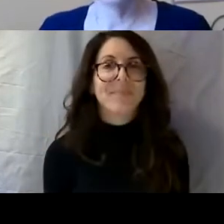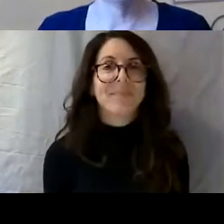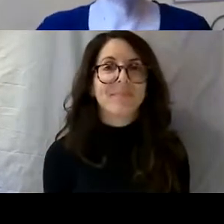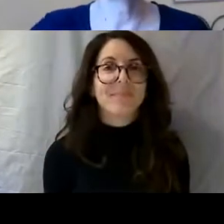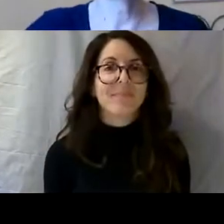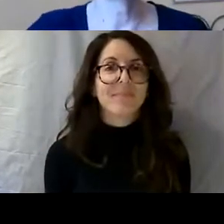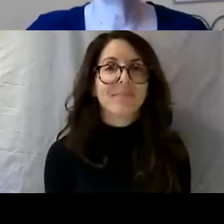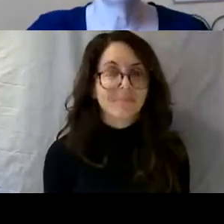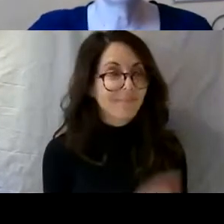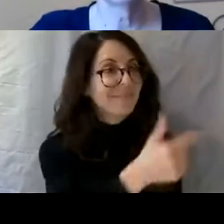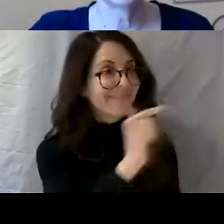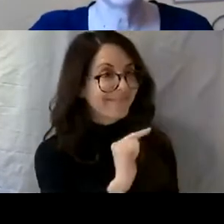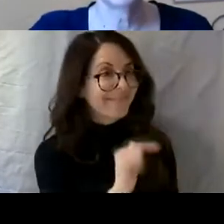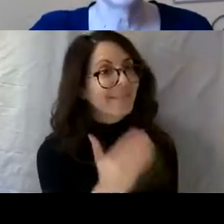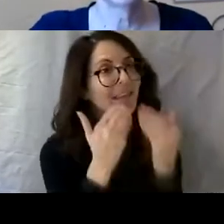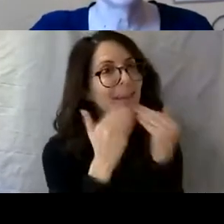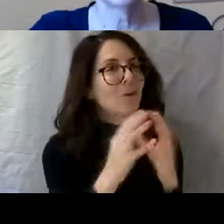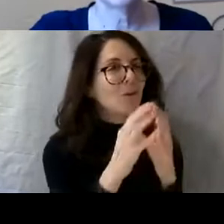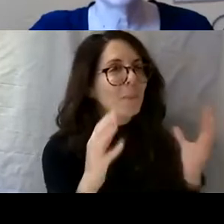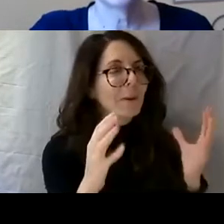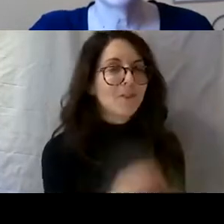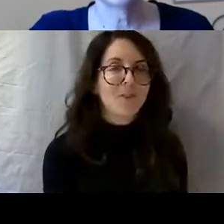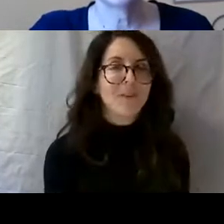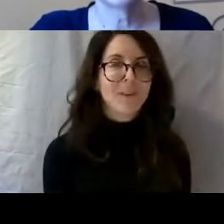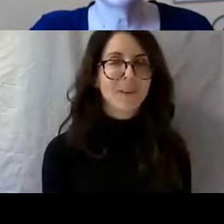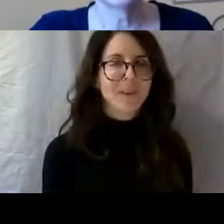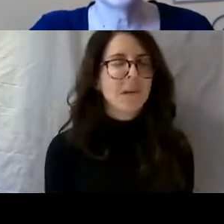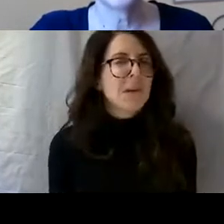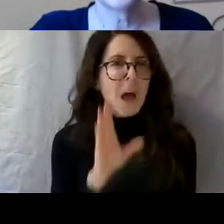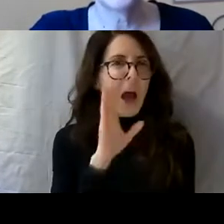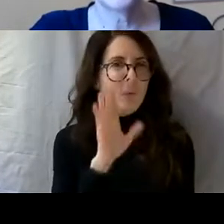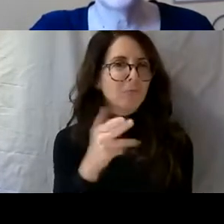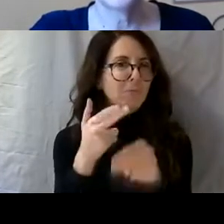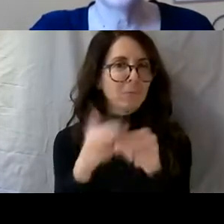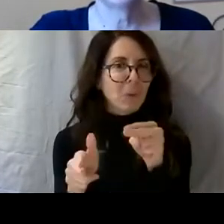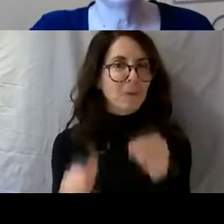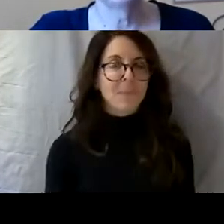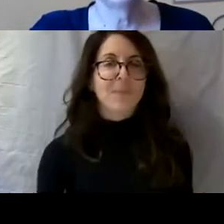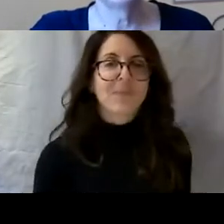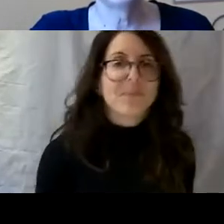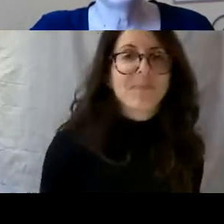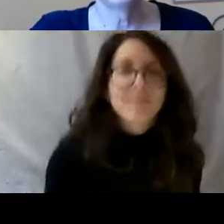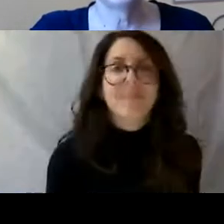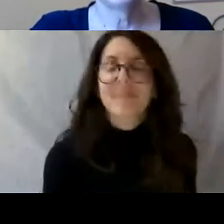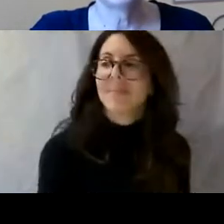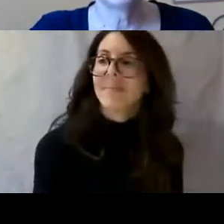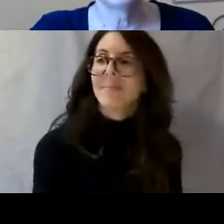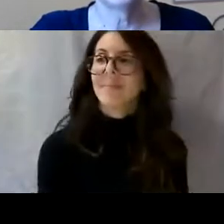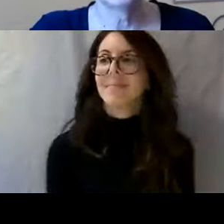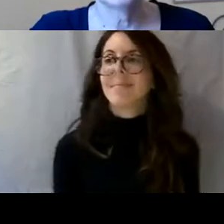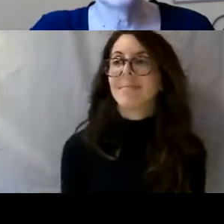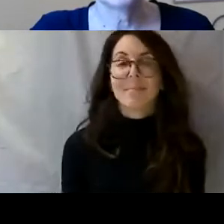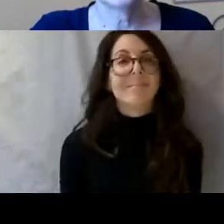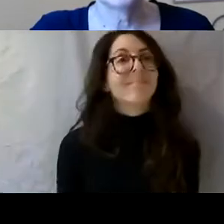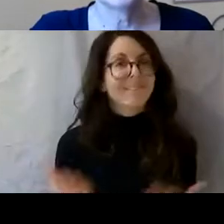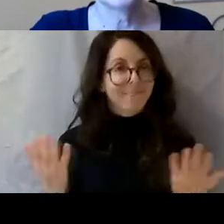over to you. Thanks so much, Jacqueline, and I'm going to try to be very quick. This is, as Jacqueline mentioned, our